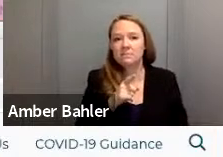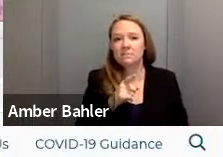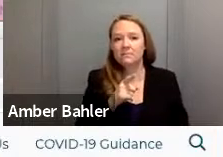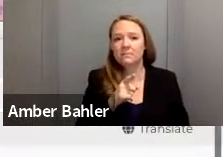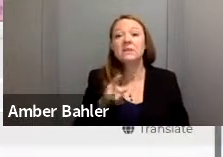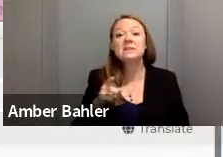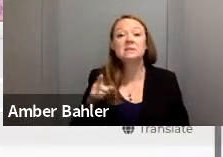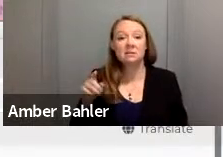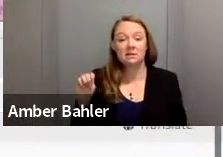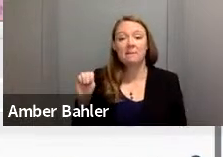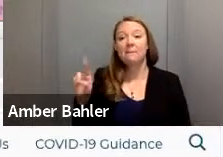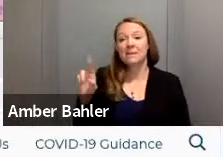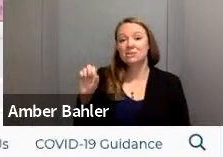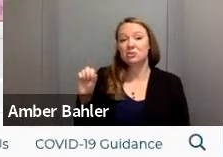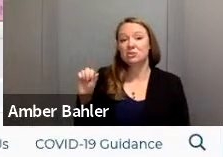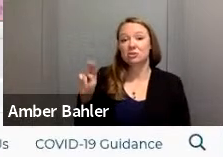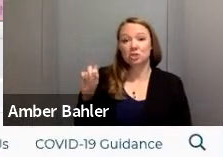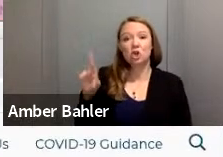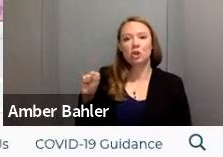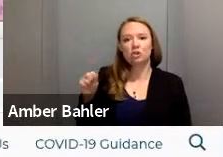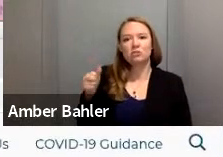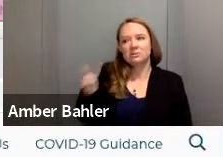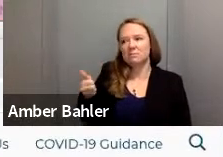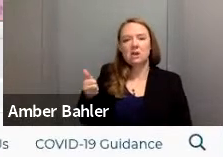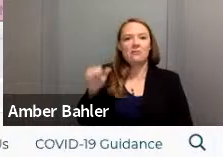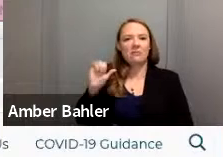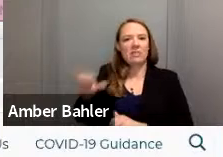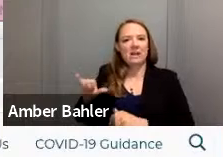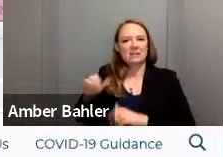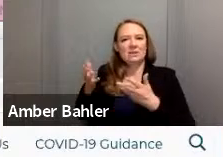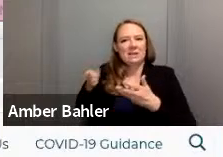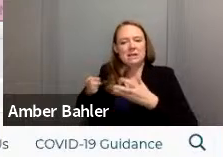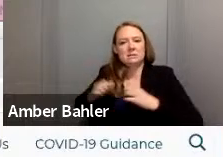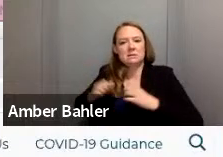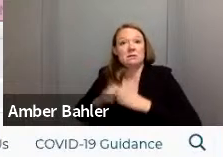Mr. Saunders is putting together.